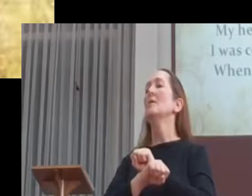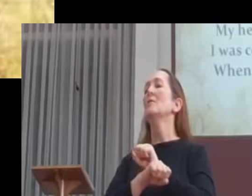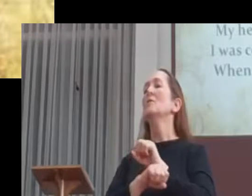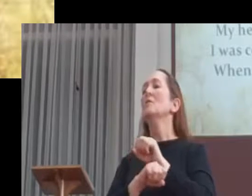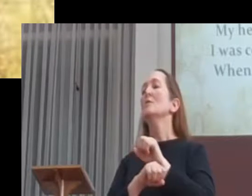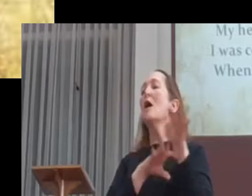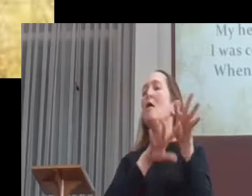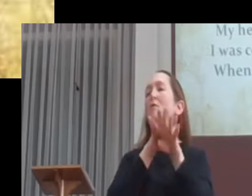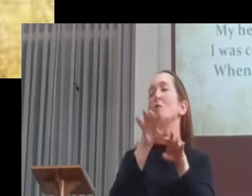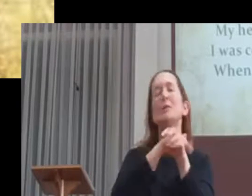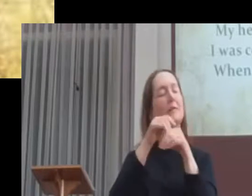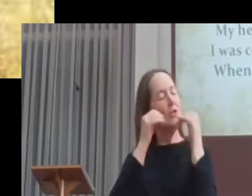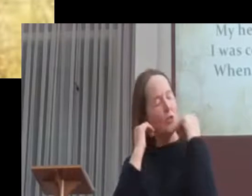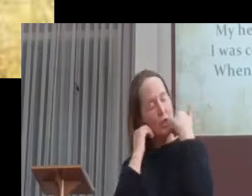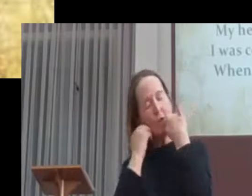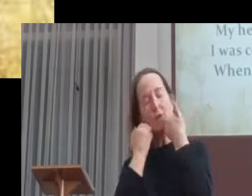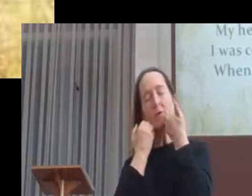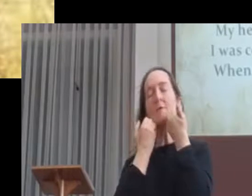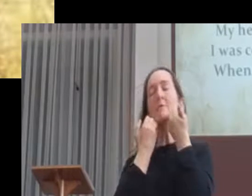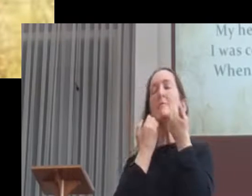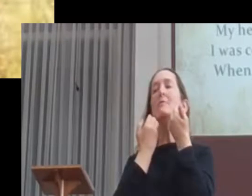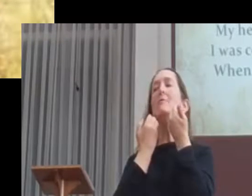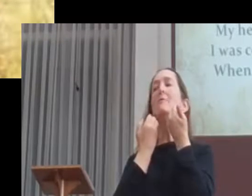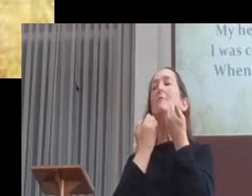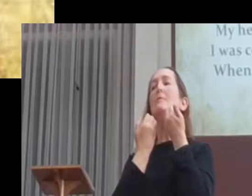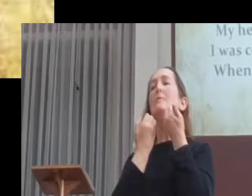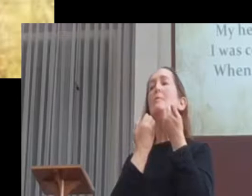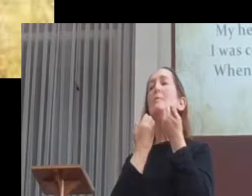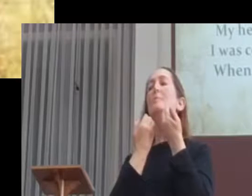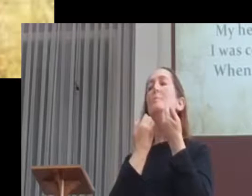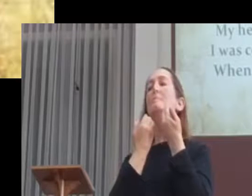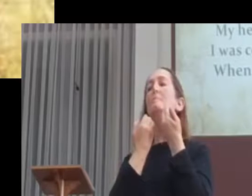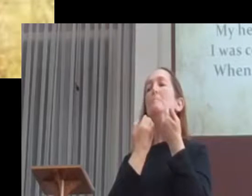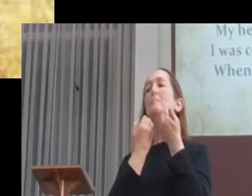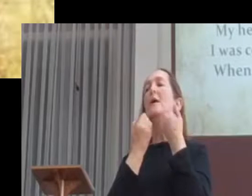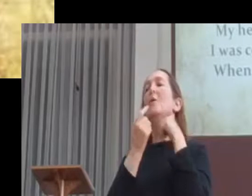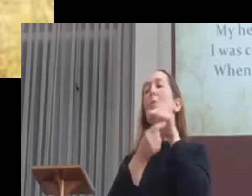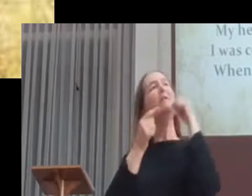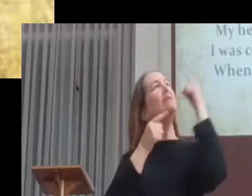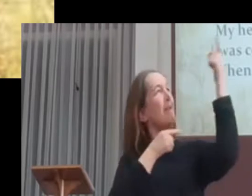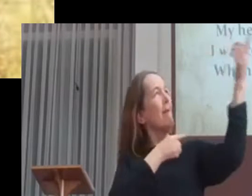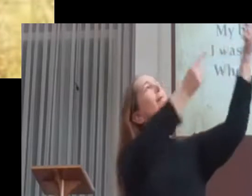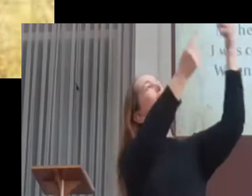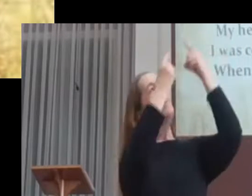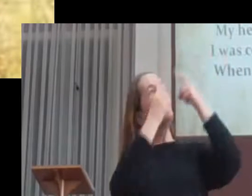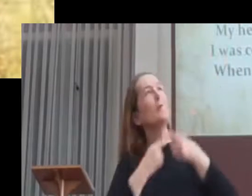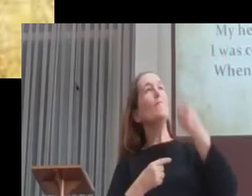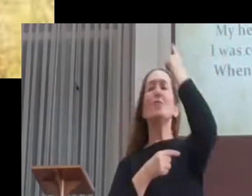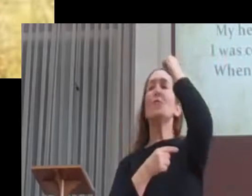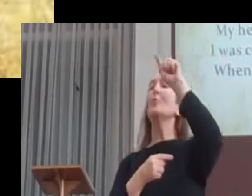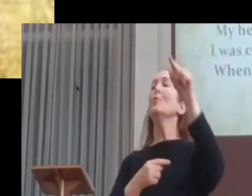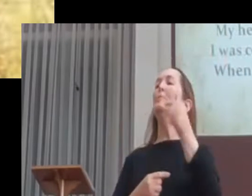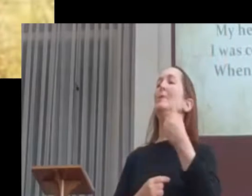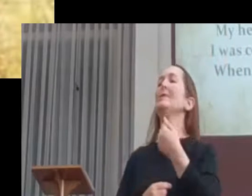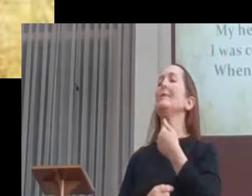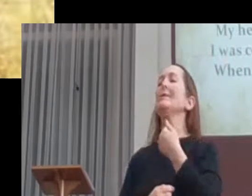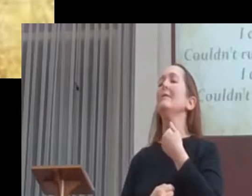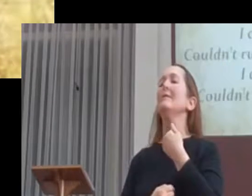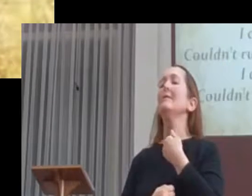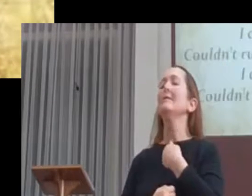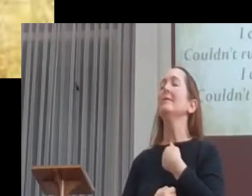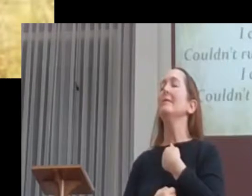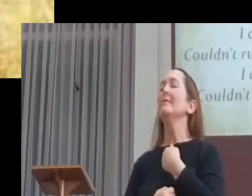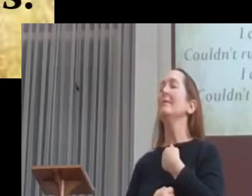My heart was a stone, I was covered in shame when